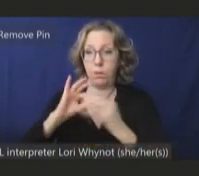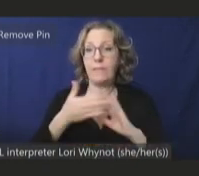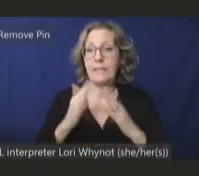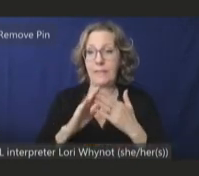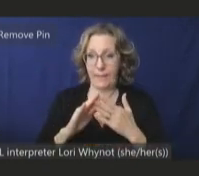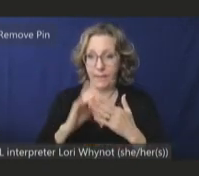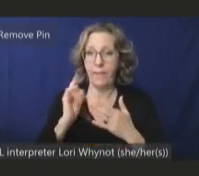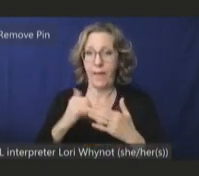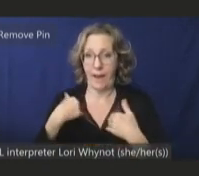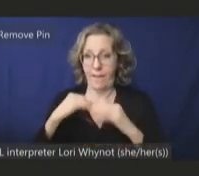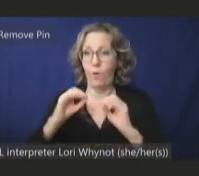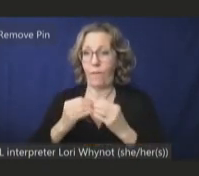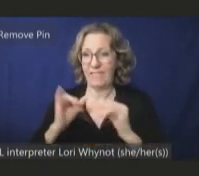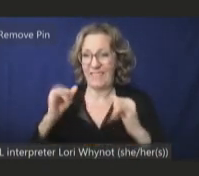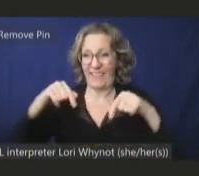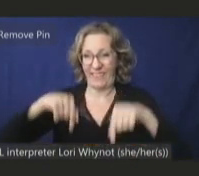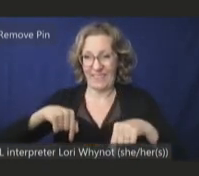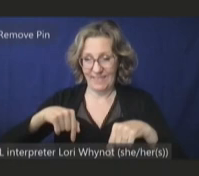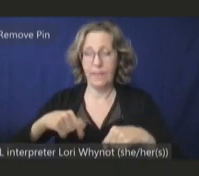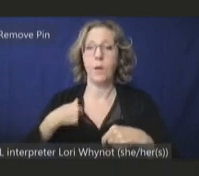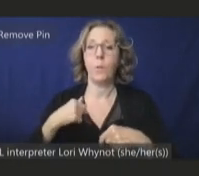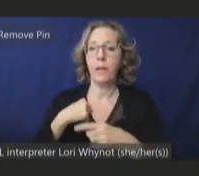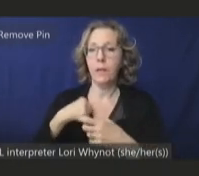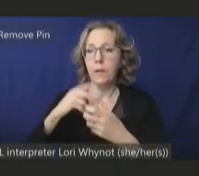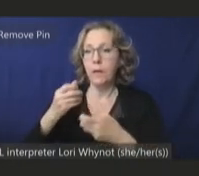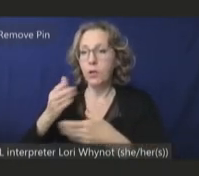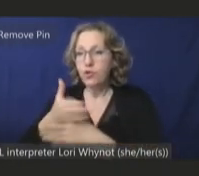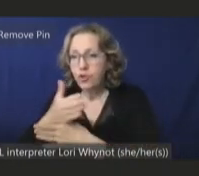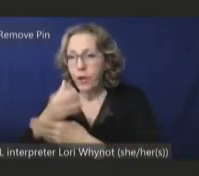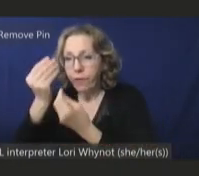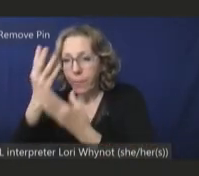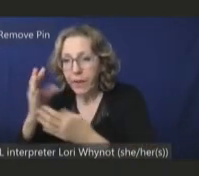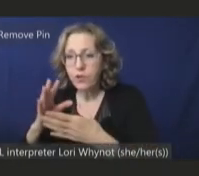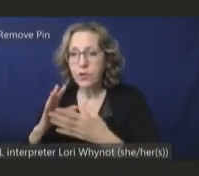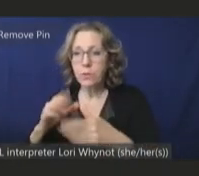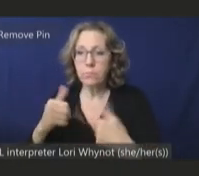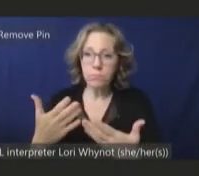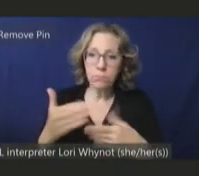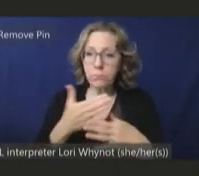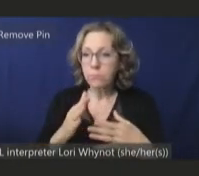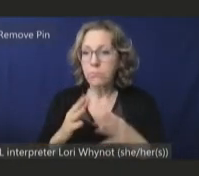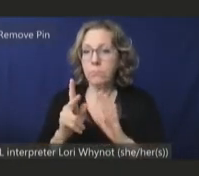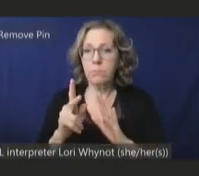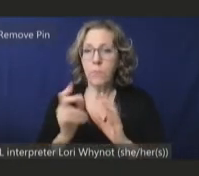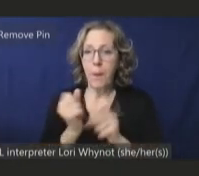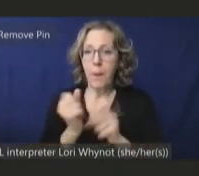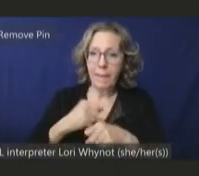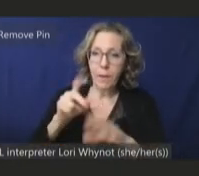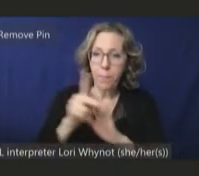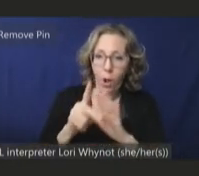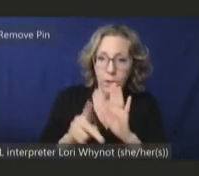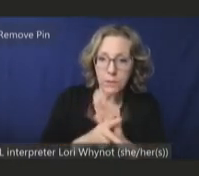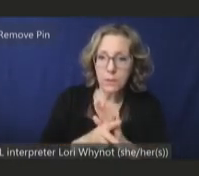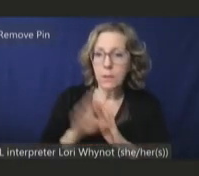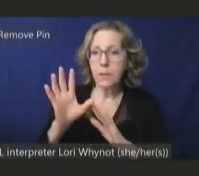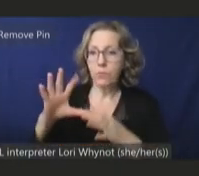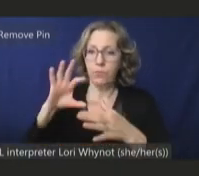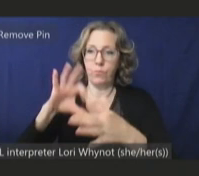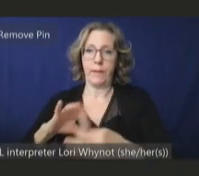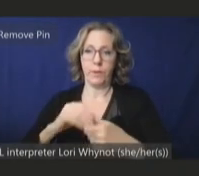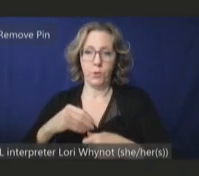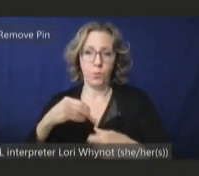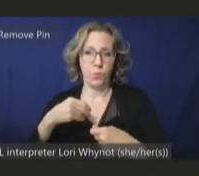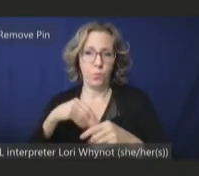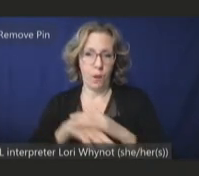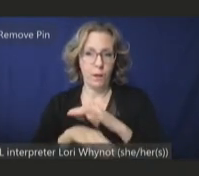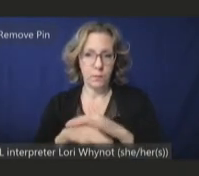problem solve, we share best practices, and we make policy recommendations on accessibility and inclusion to federal agencies. And it's